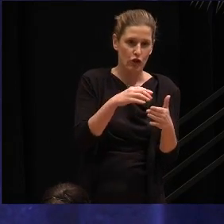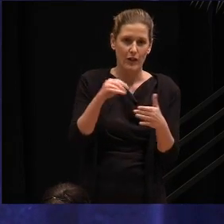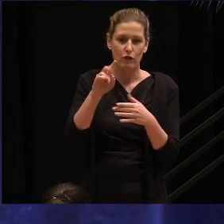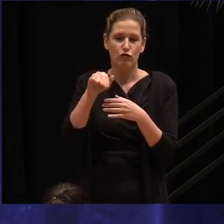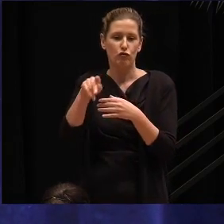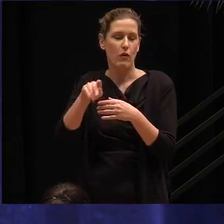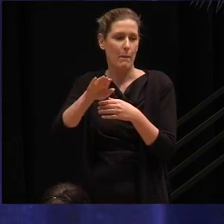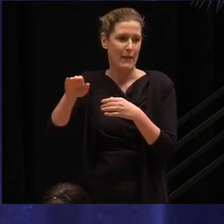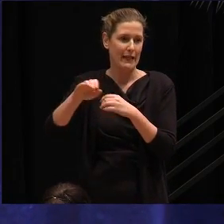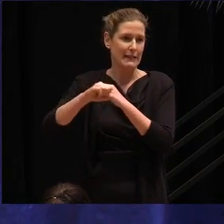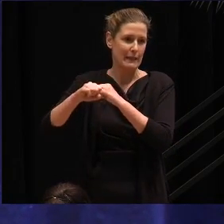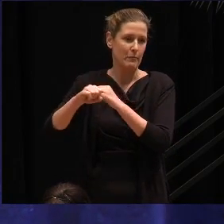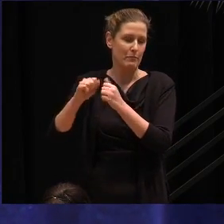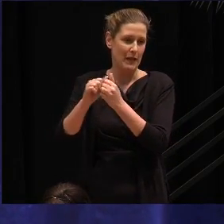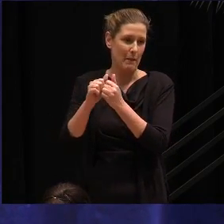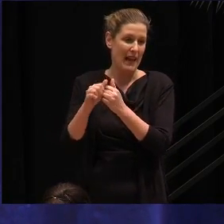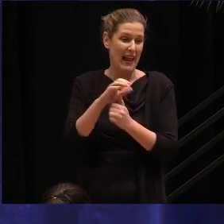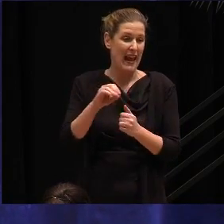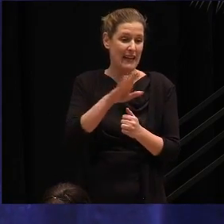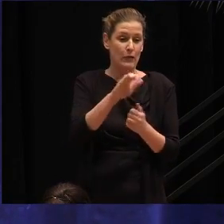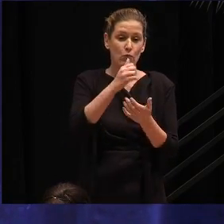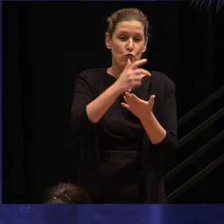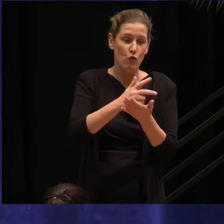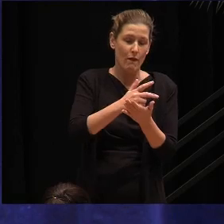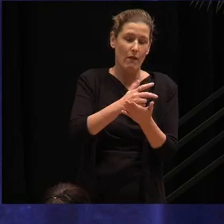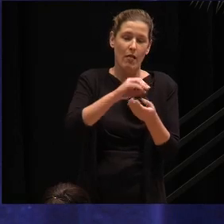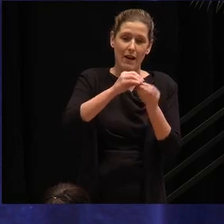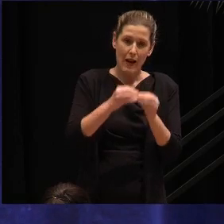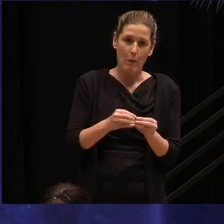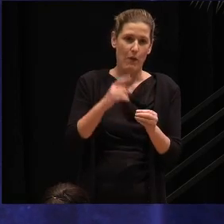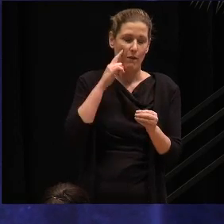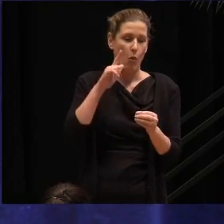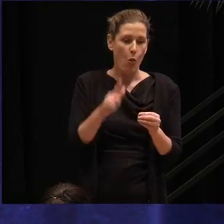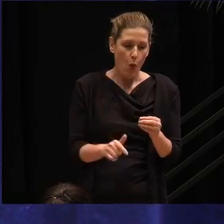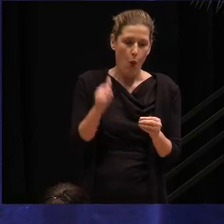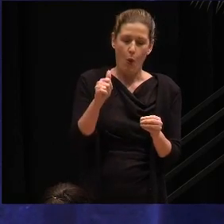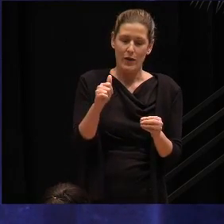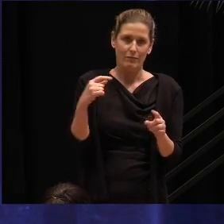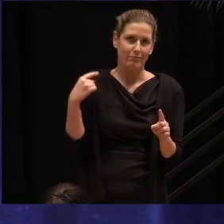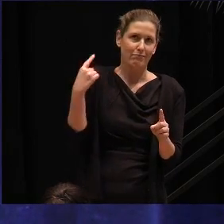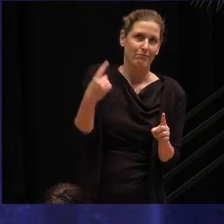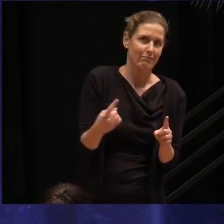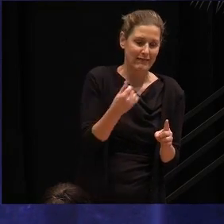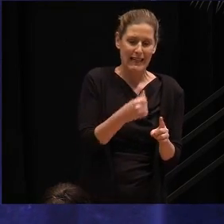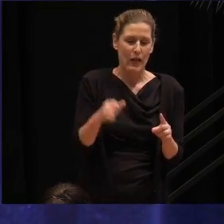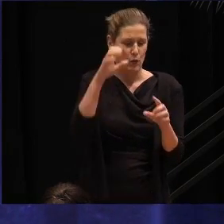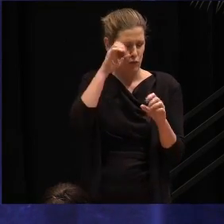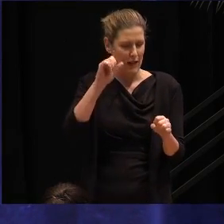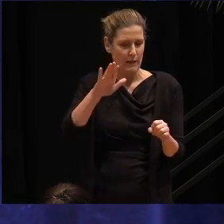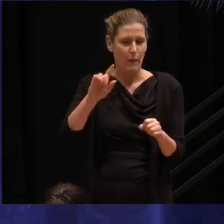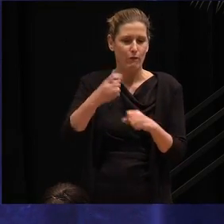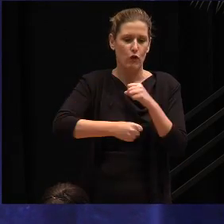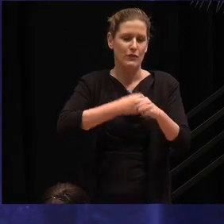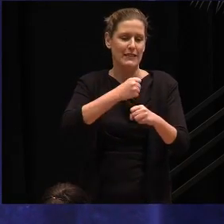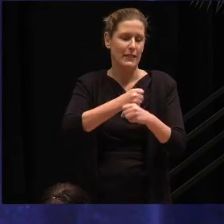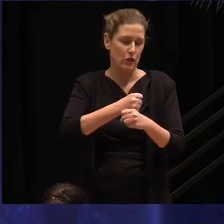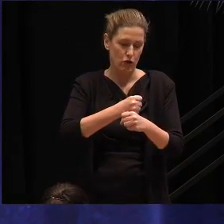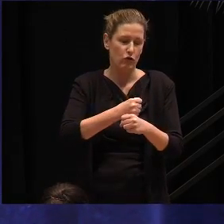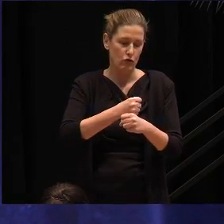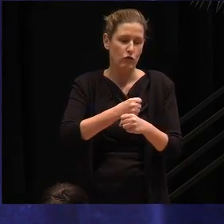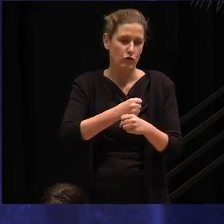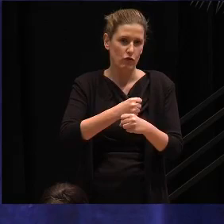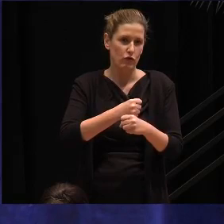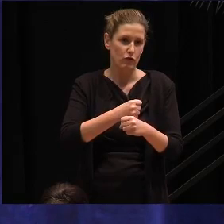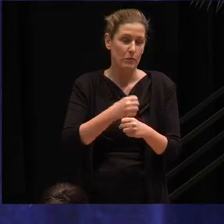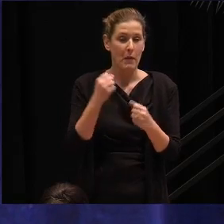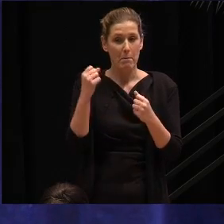Trump's approval ratings are the lowest ever for a president's first year in office. But many conservatives applaud Trump, and